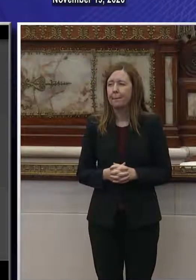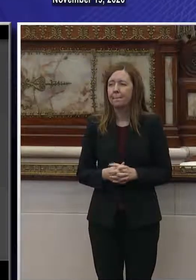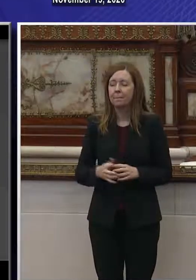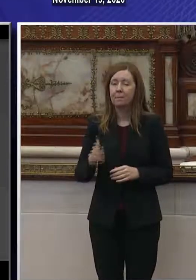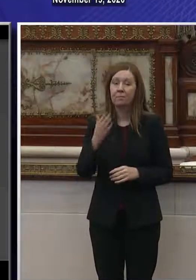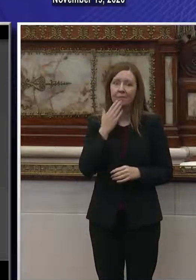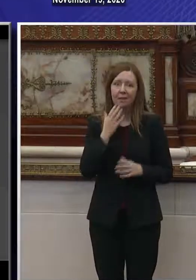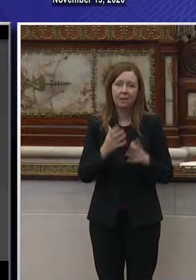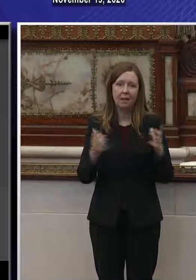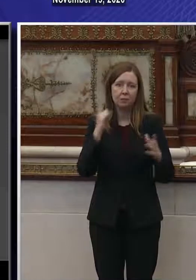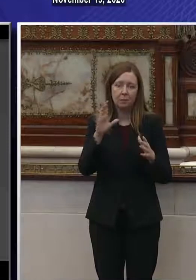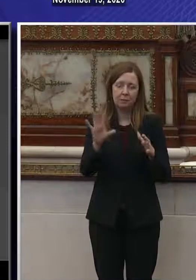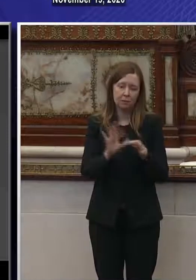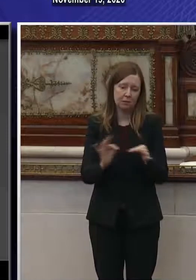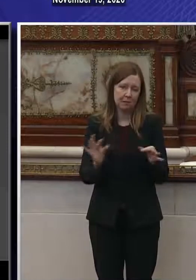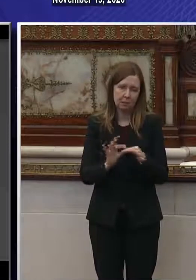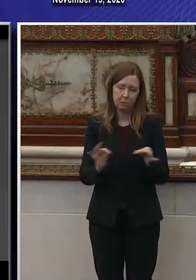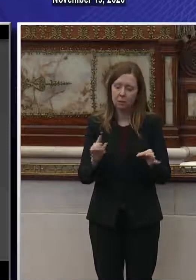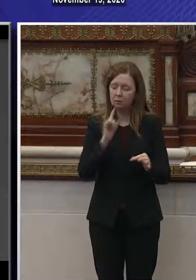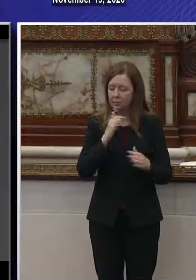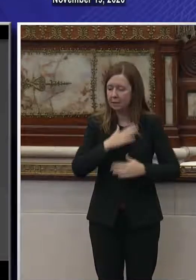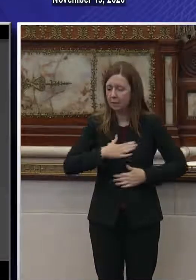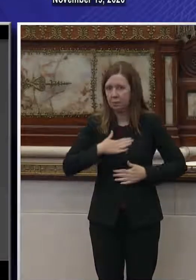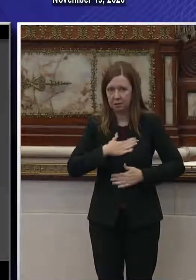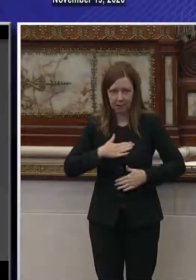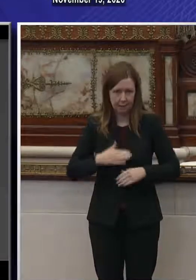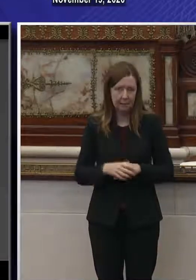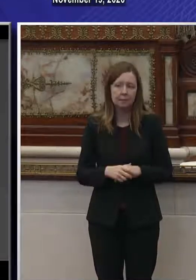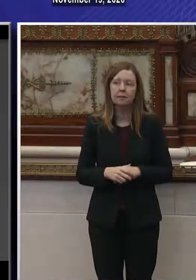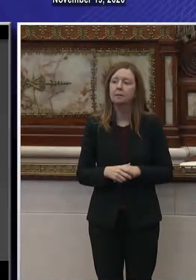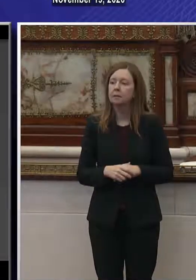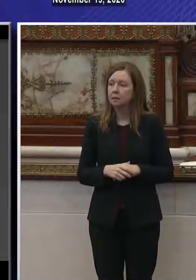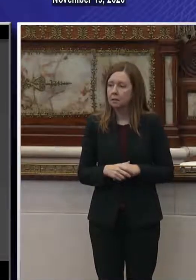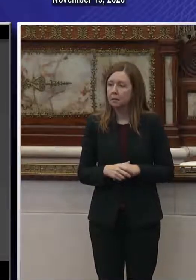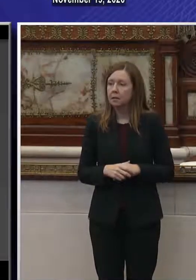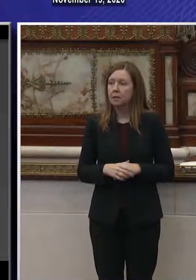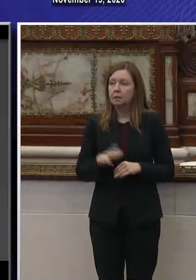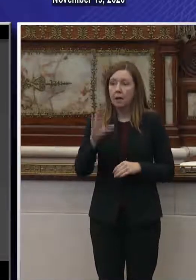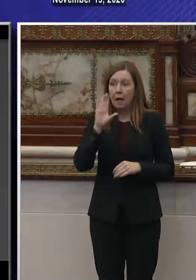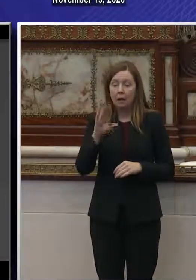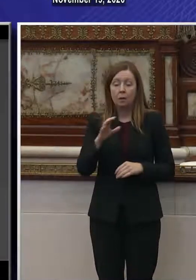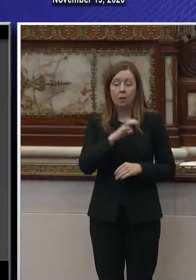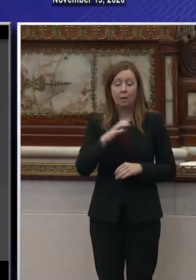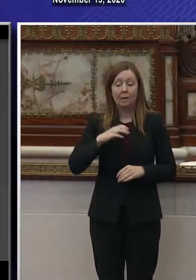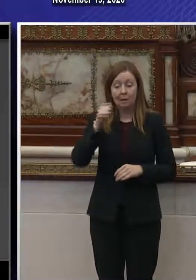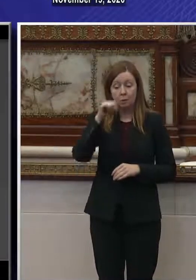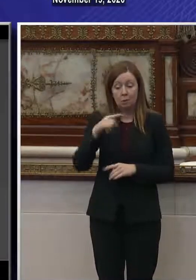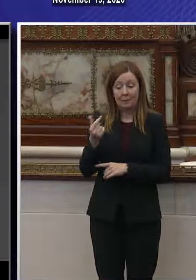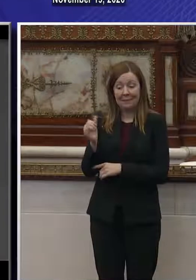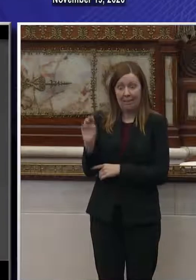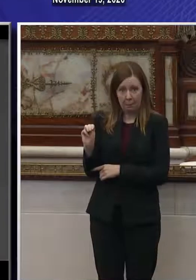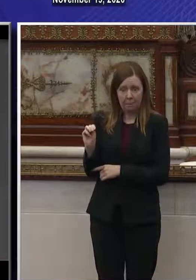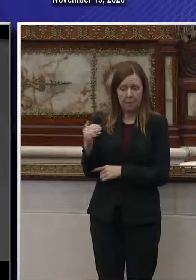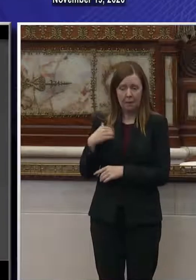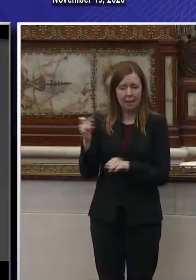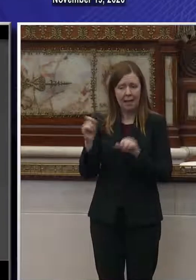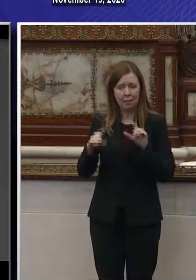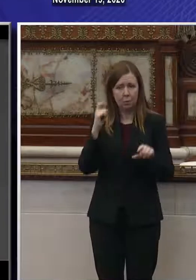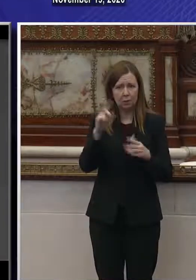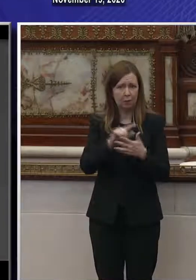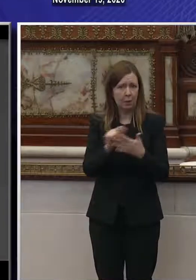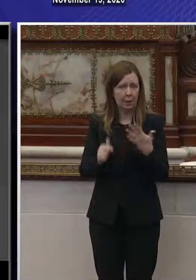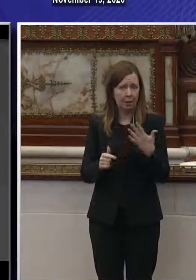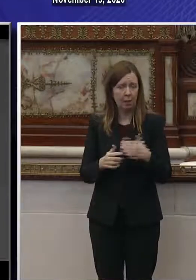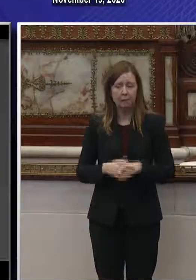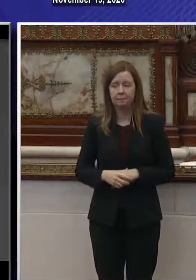Thank you so much for your testimony. We greatly appreciate it. I know that Councilwoman Gim had questions for the